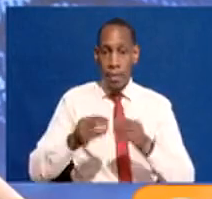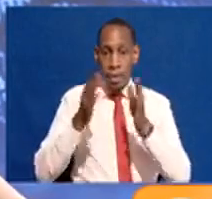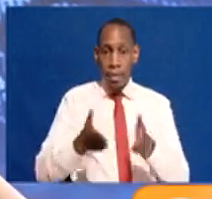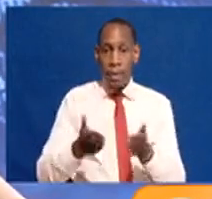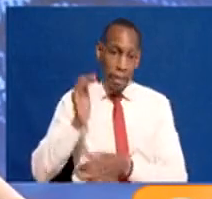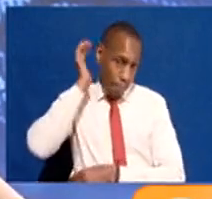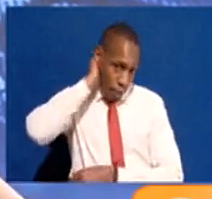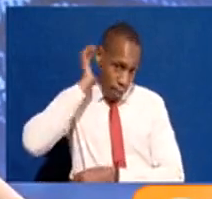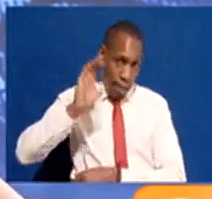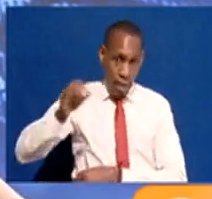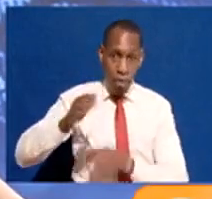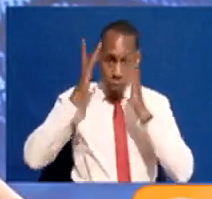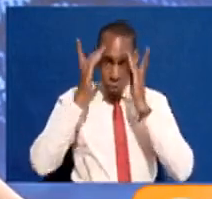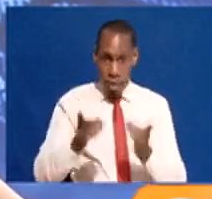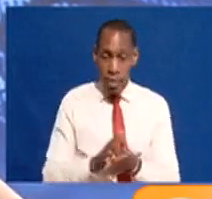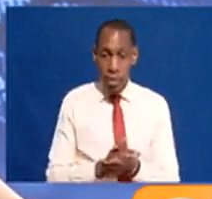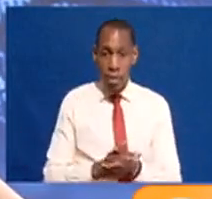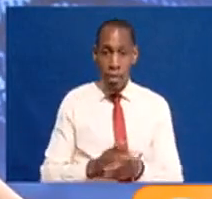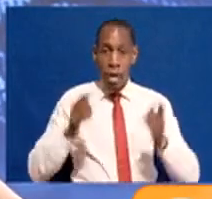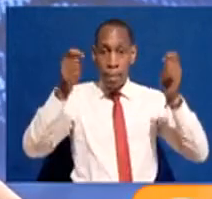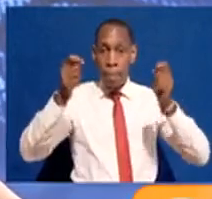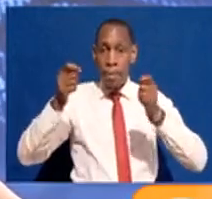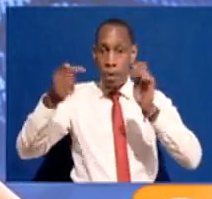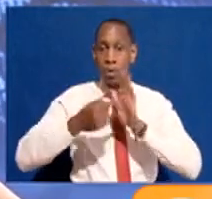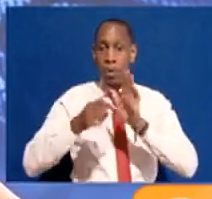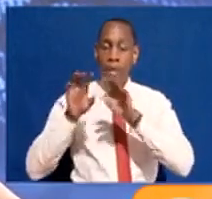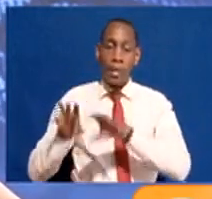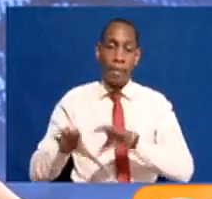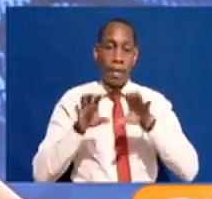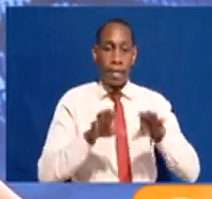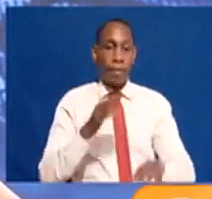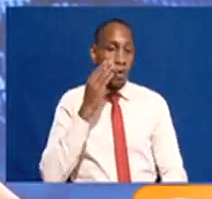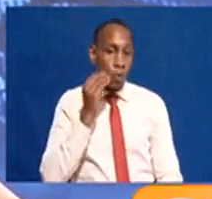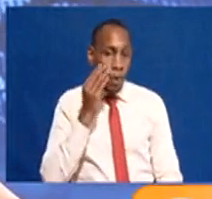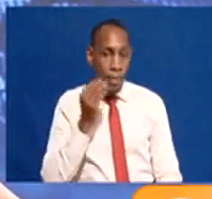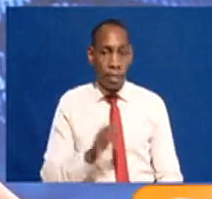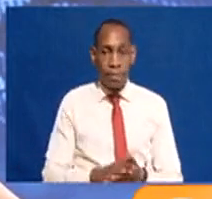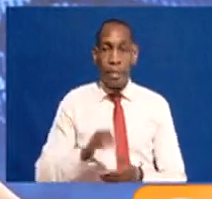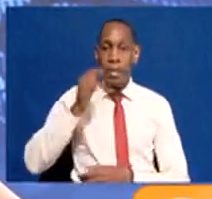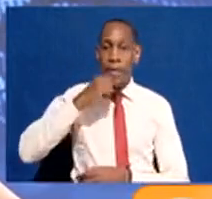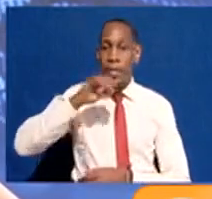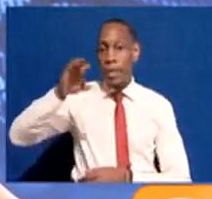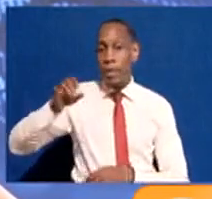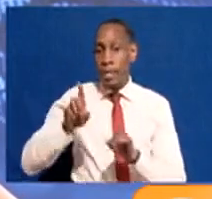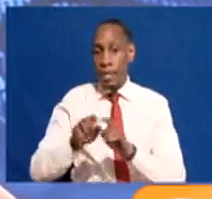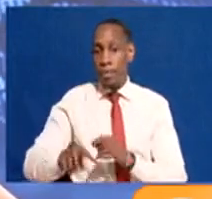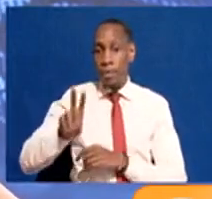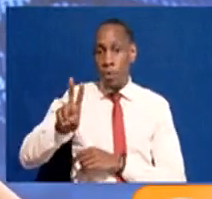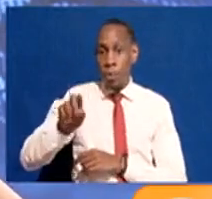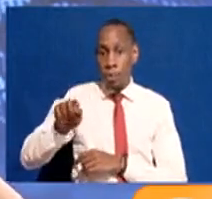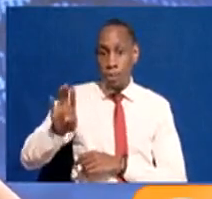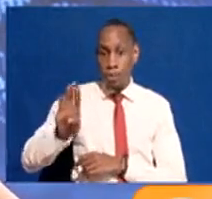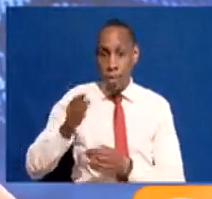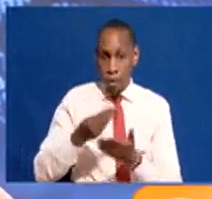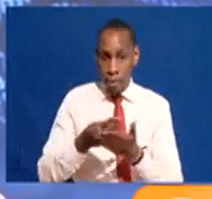in Murang'a County resorted to street demos to highlight their plight. If you go to Kitui County, 2.4